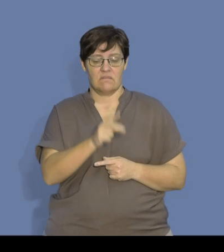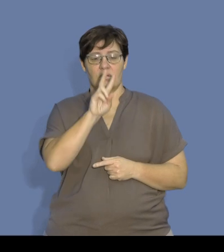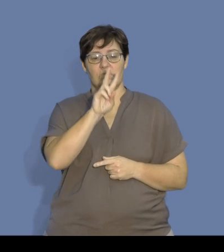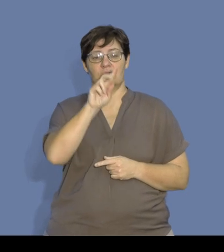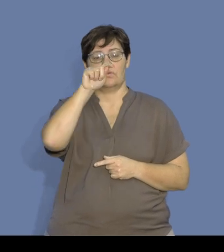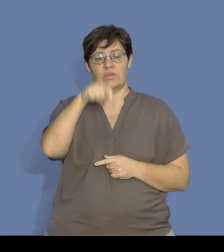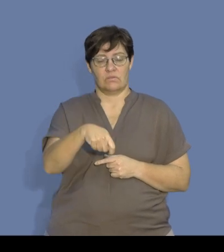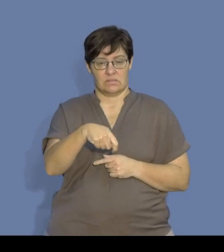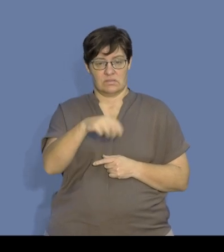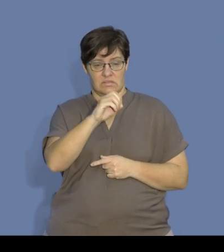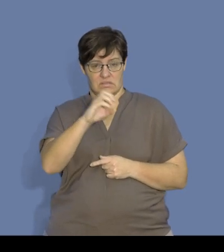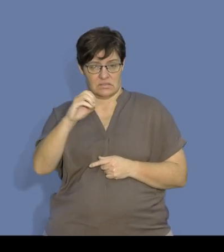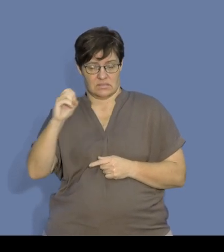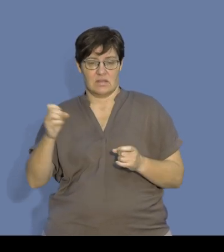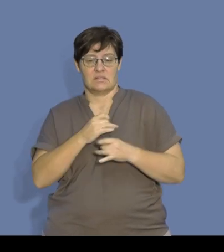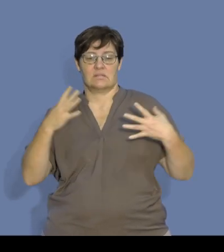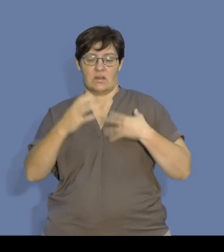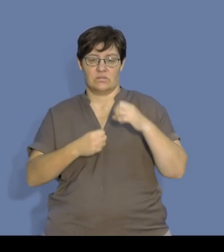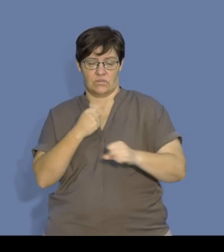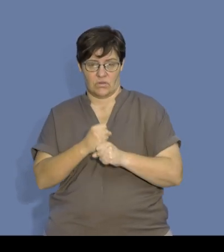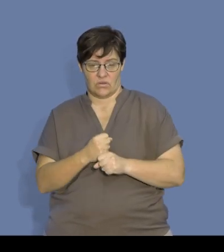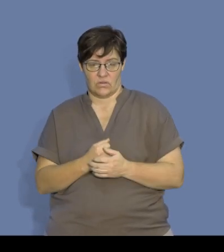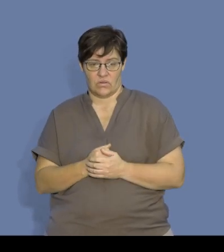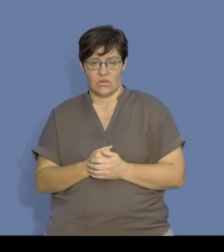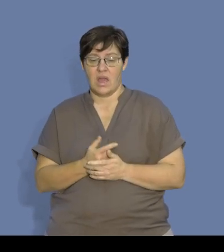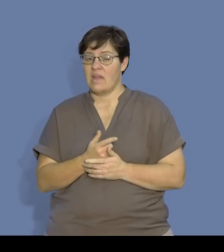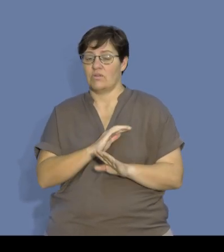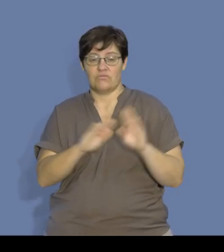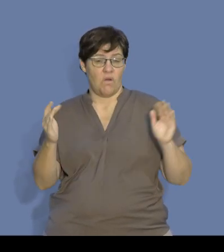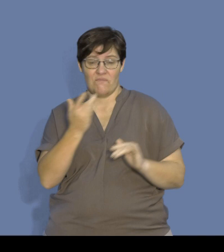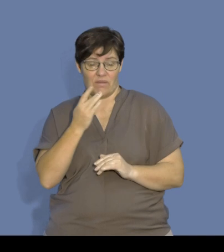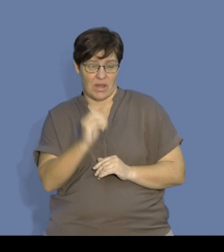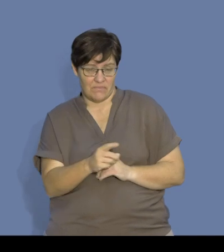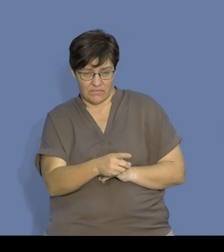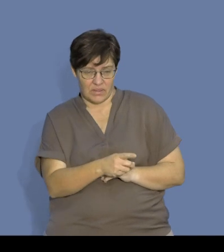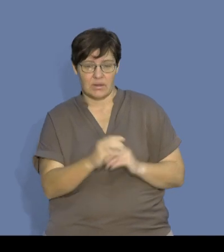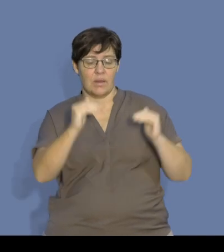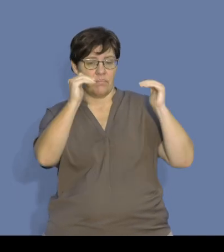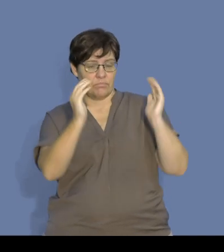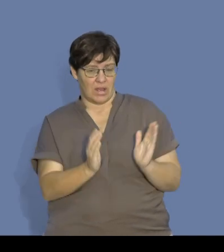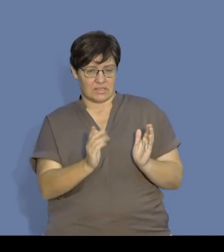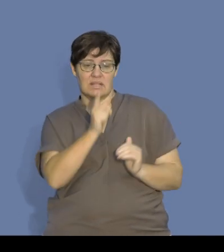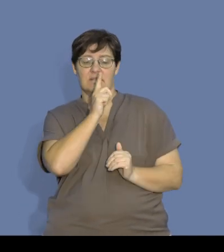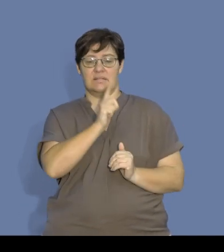a favorable balance of 2,000 at the beginning of the year. Remember, if it was unfavorable, then